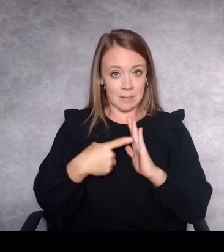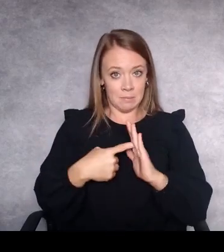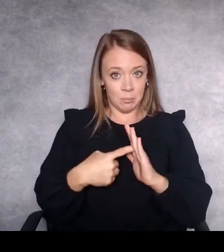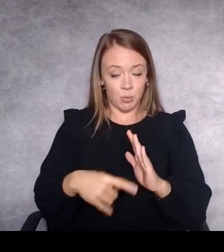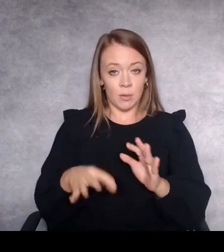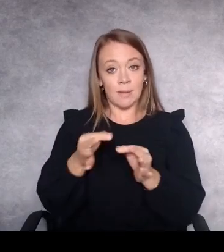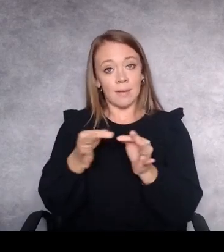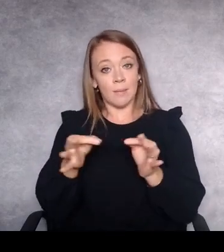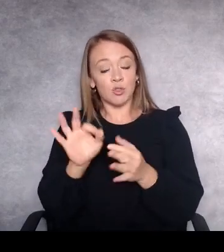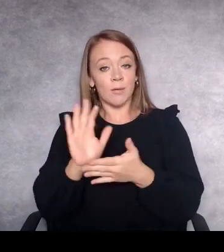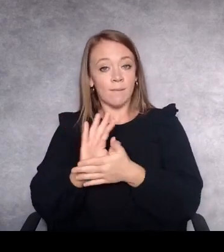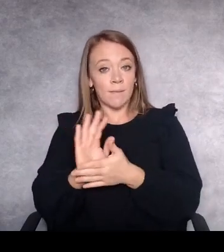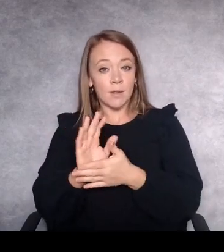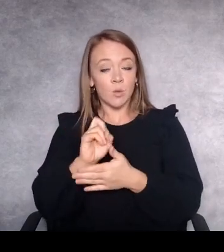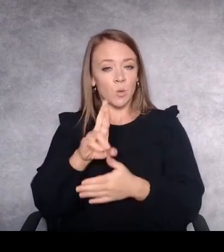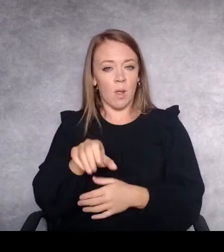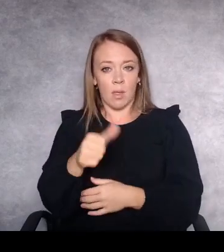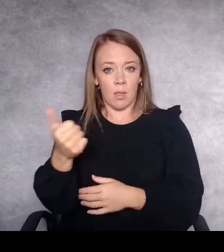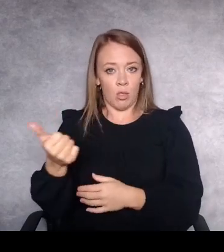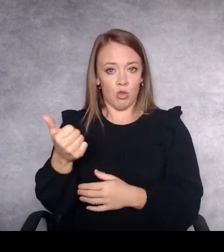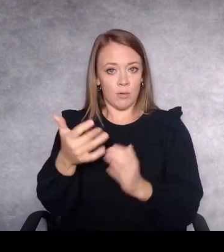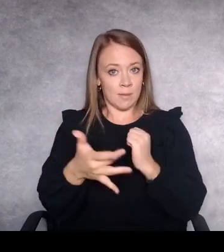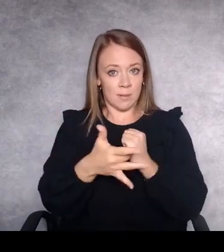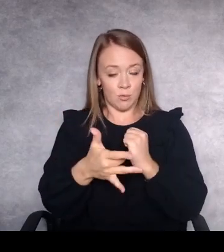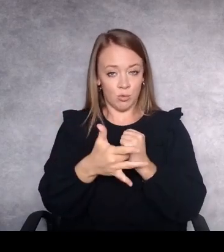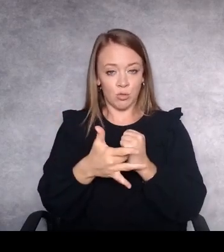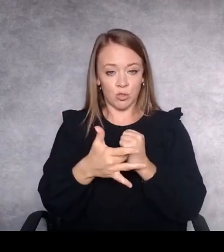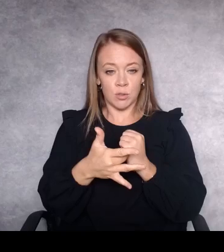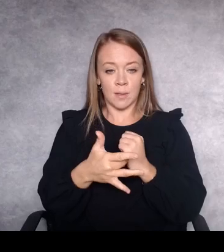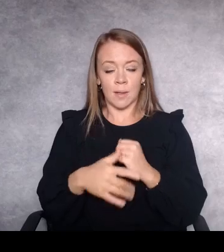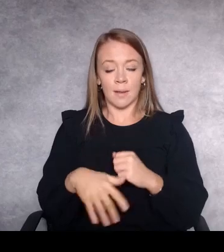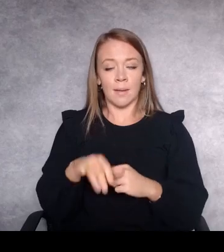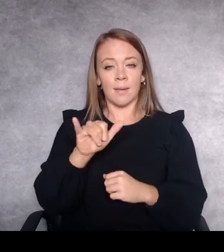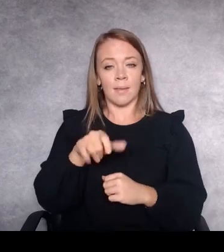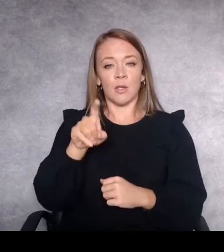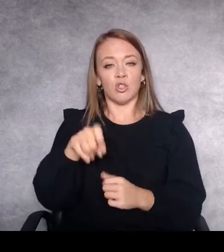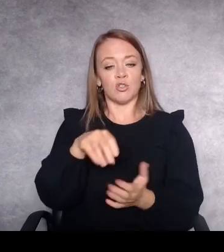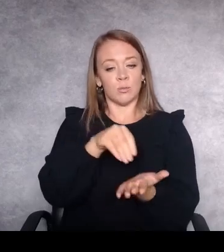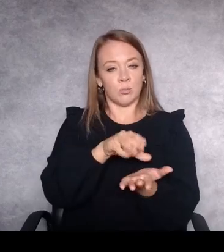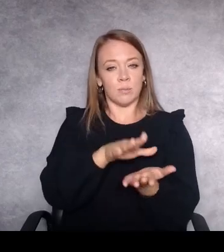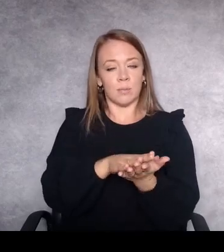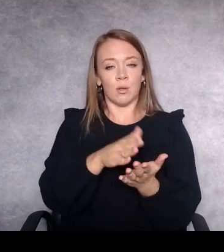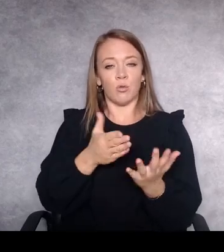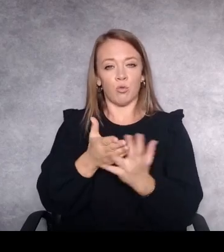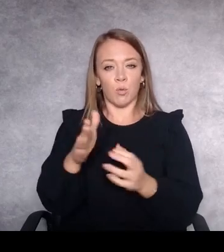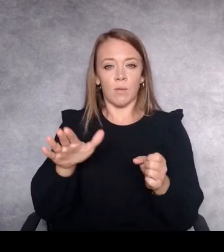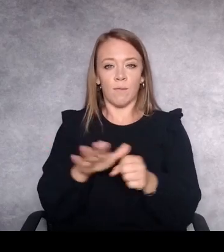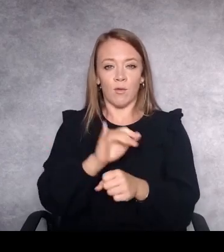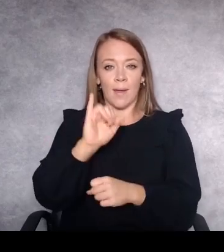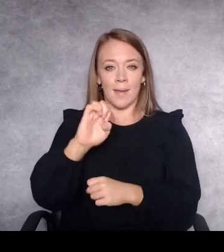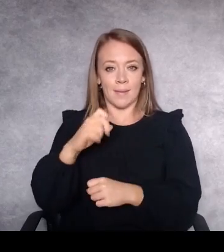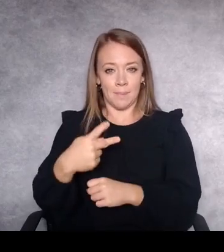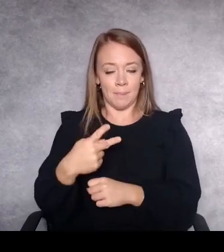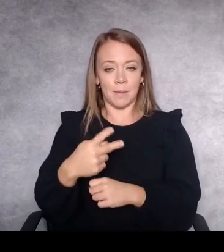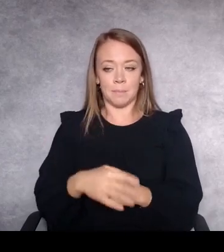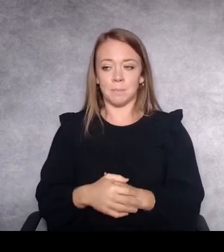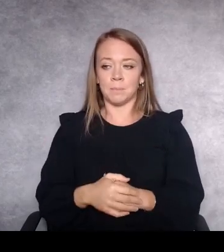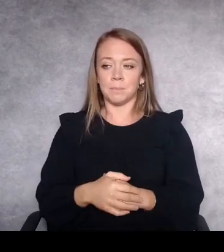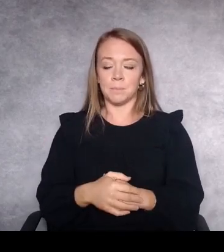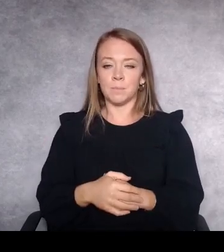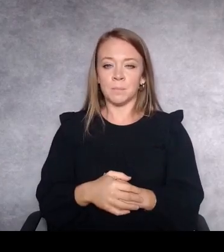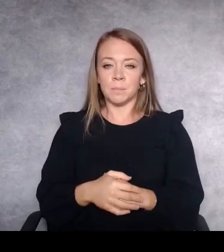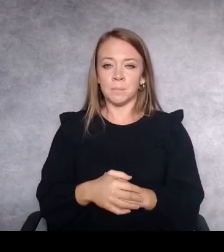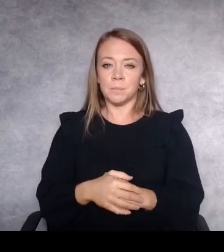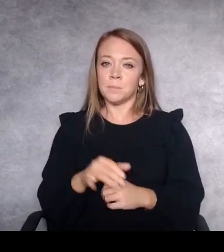system, caption videos, or other relevant technology, then that should be documented throughout the IEP as